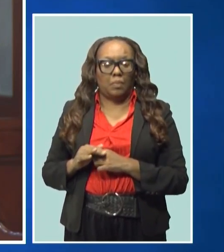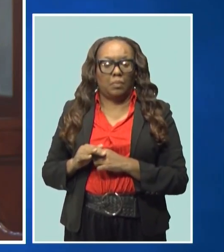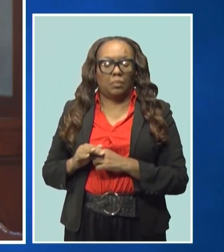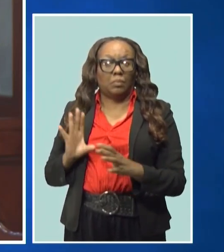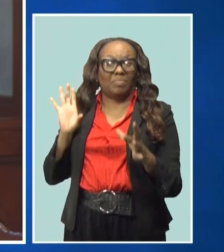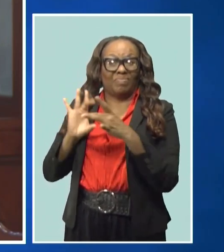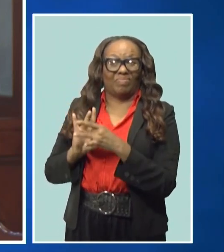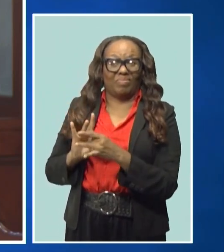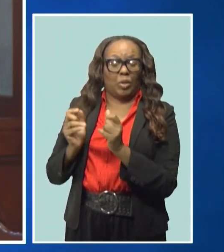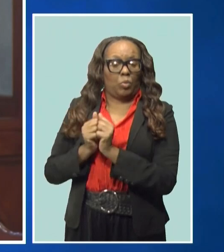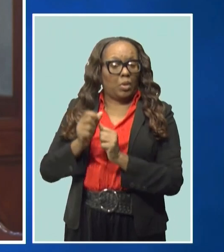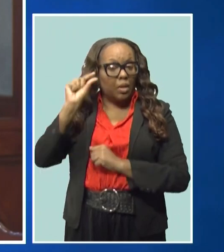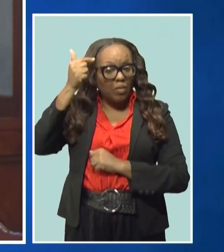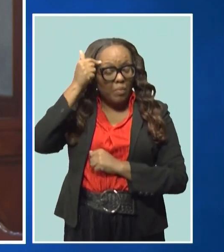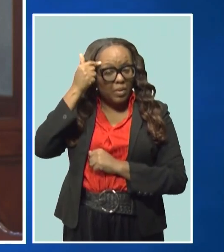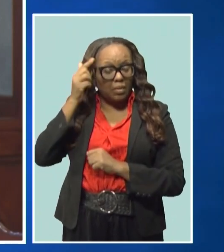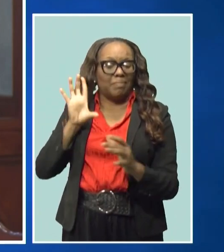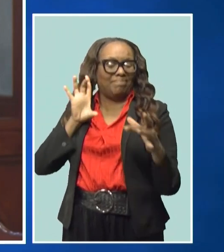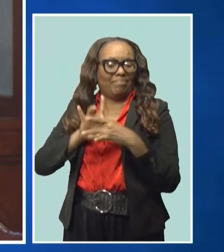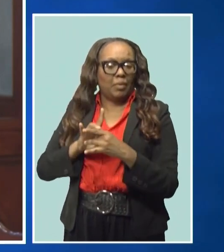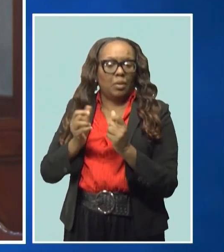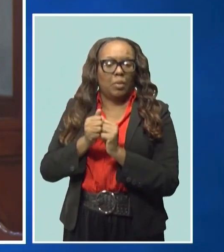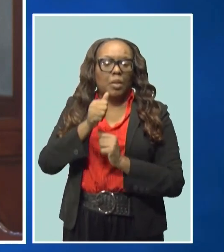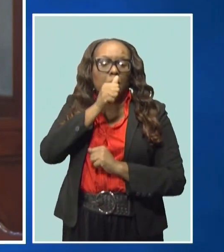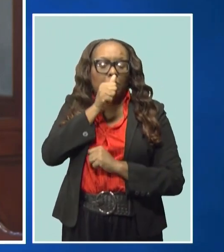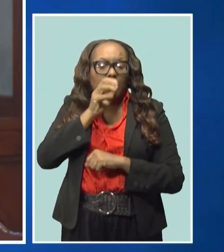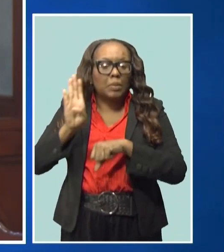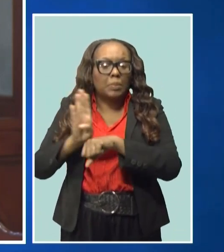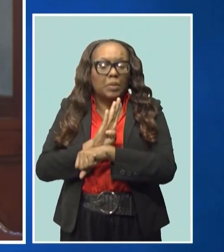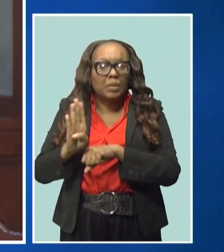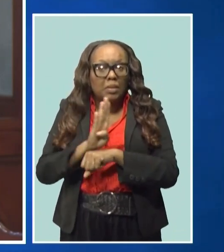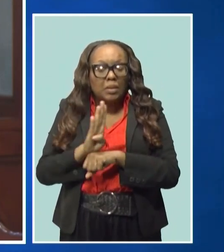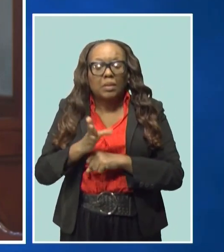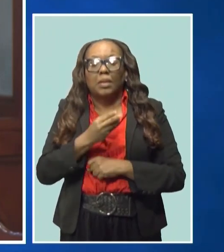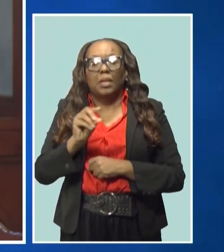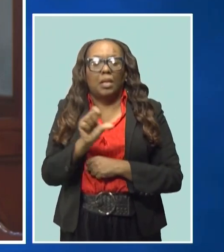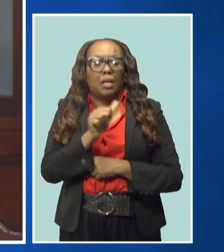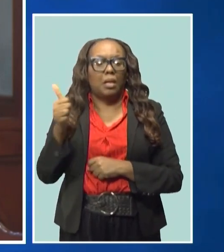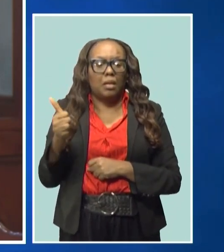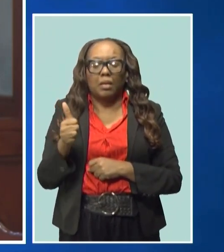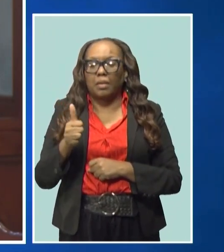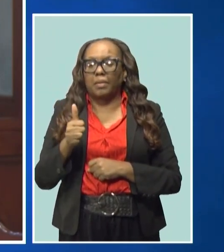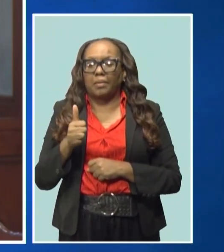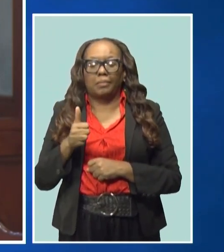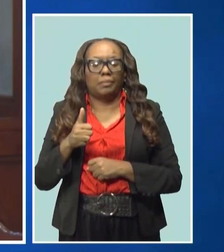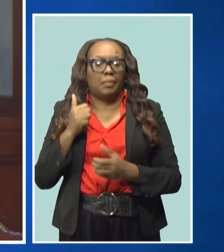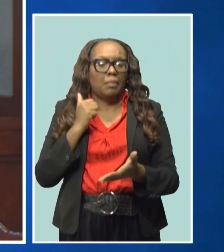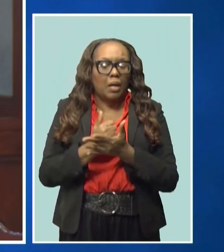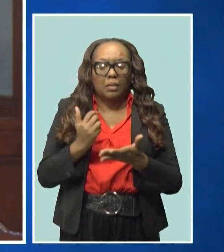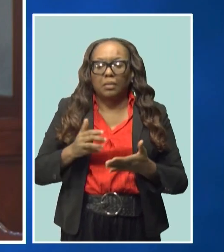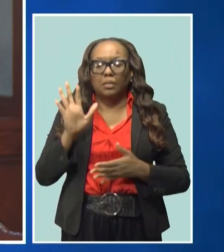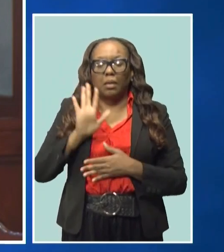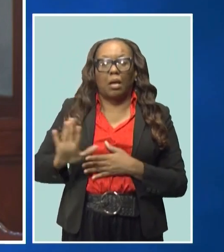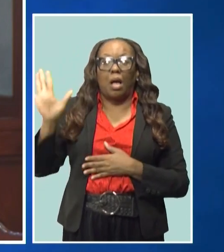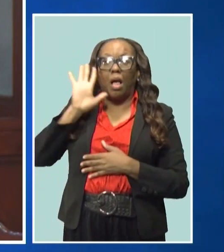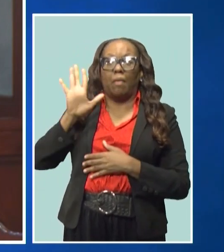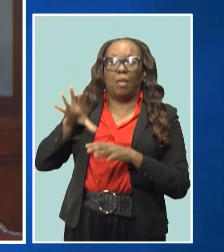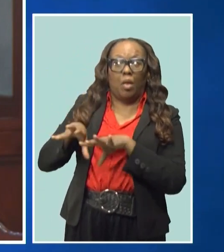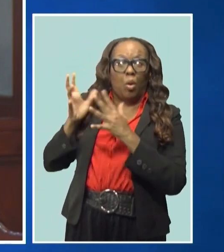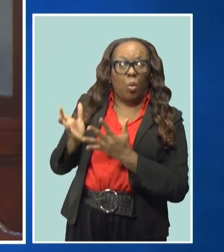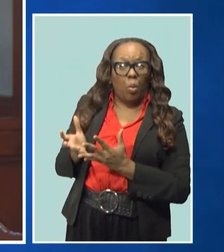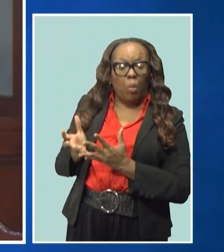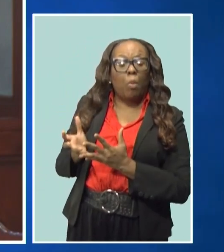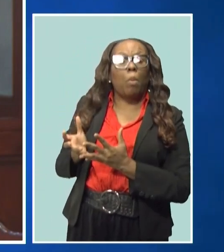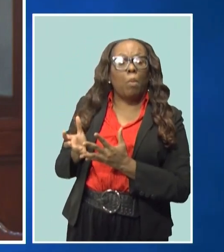governments and private sector, as well as other multilateral development banks, philanthropy, and the like, sir, globally, in order